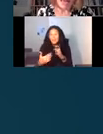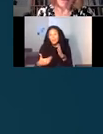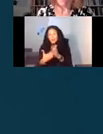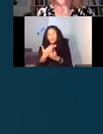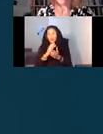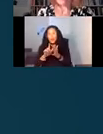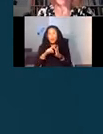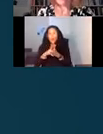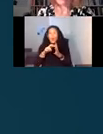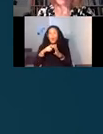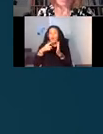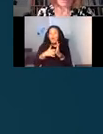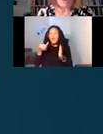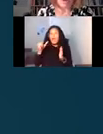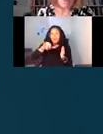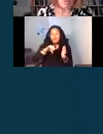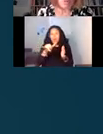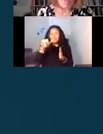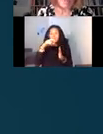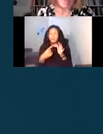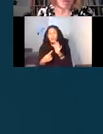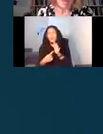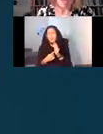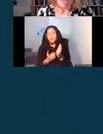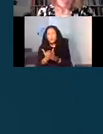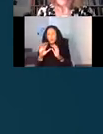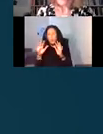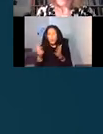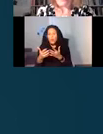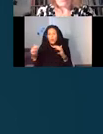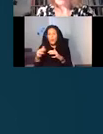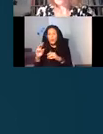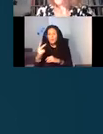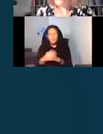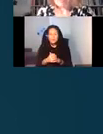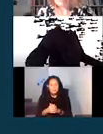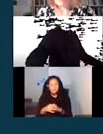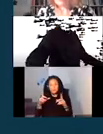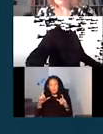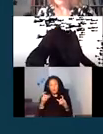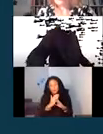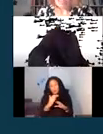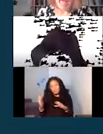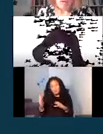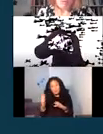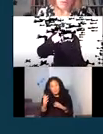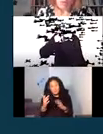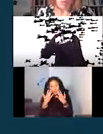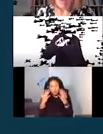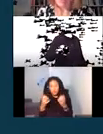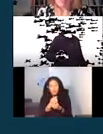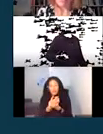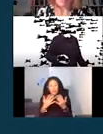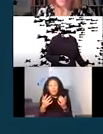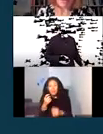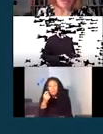Hawker aircraft that was so crucial during the war. And the photo on the right just shows you how few